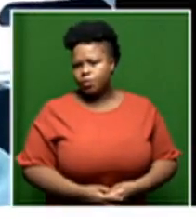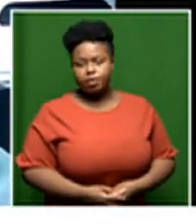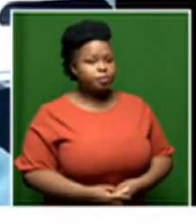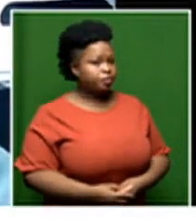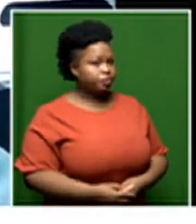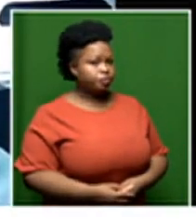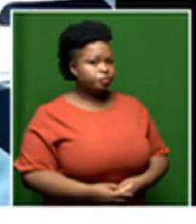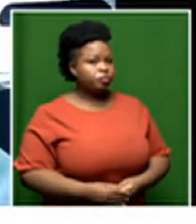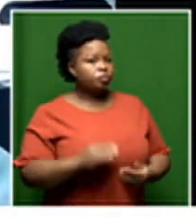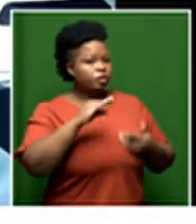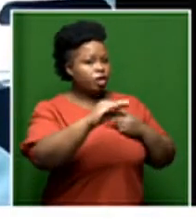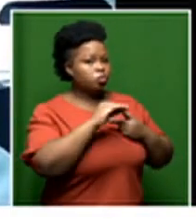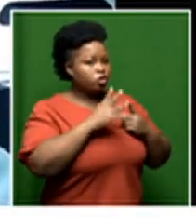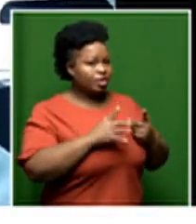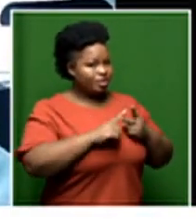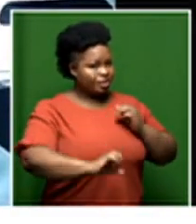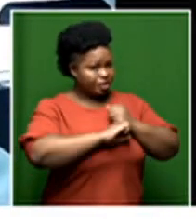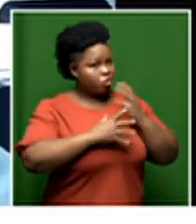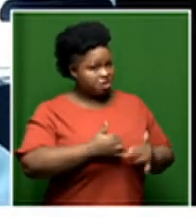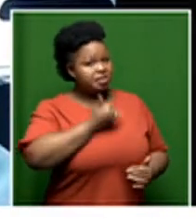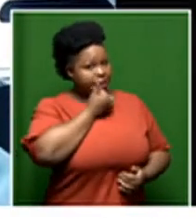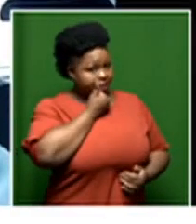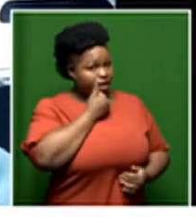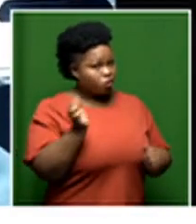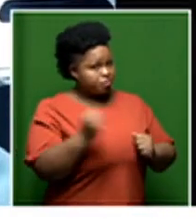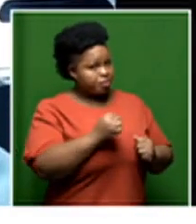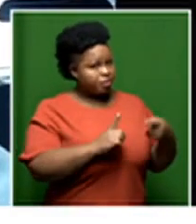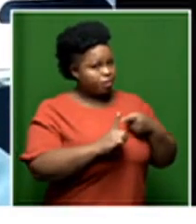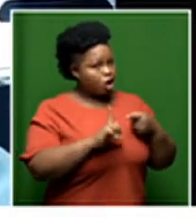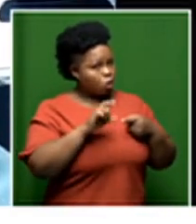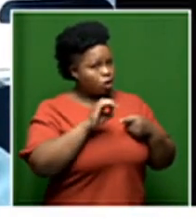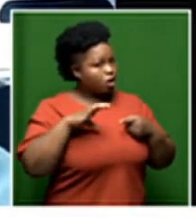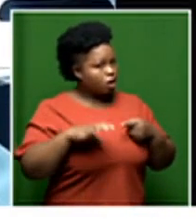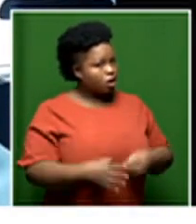the sponsors and supporters happy with the appointment?